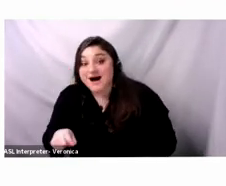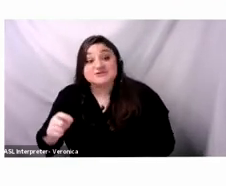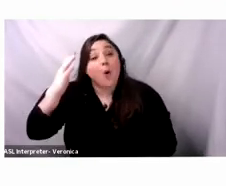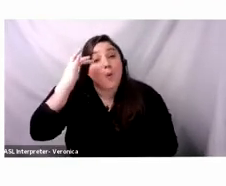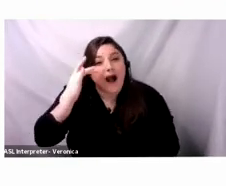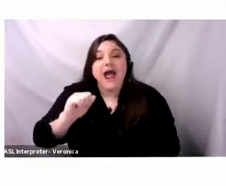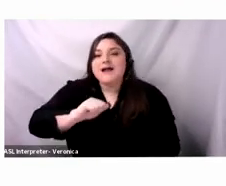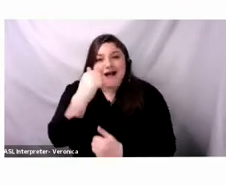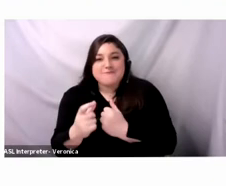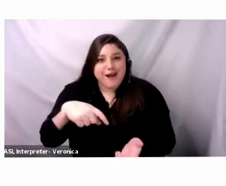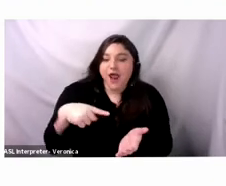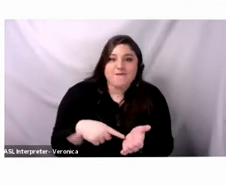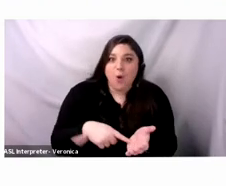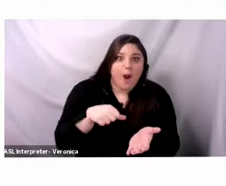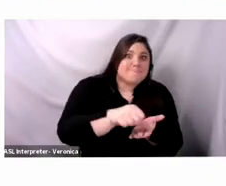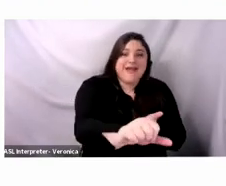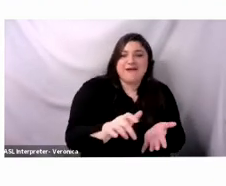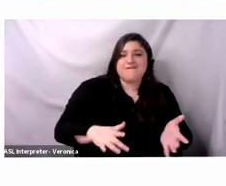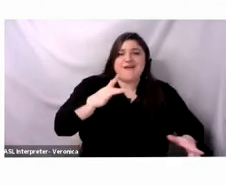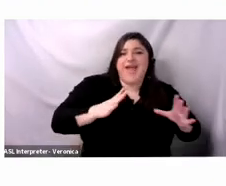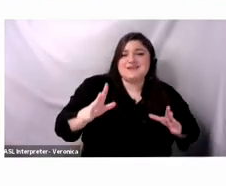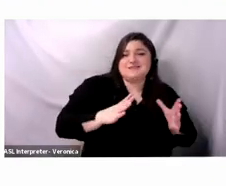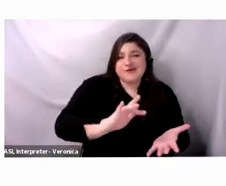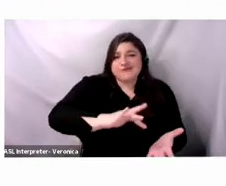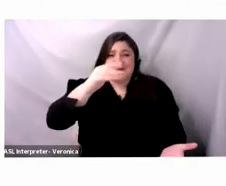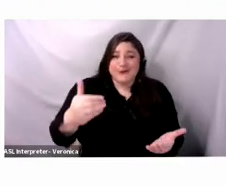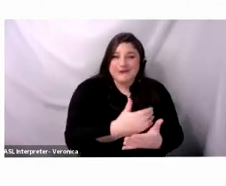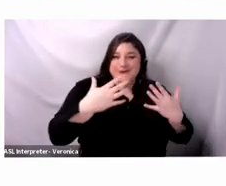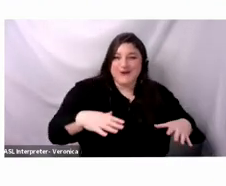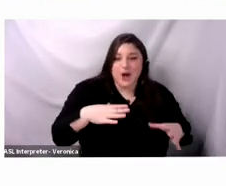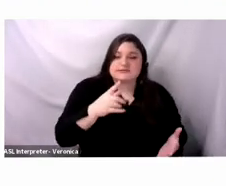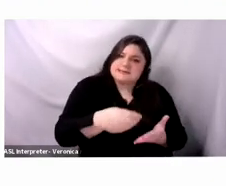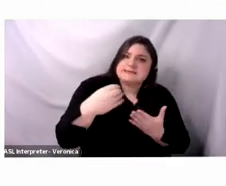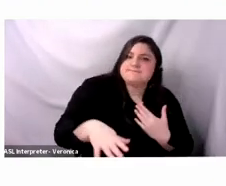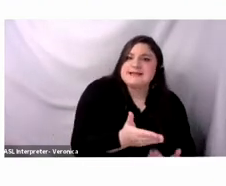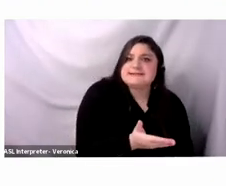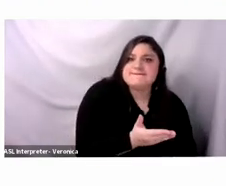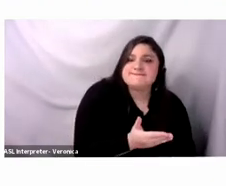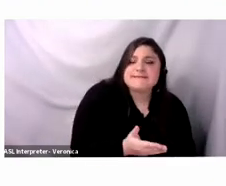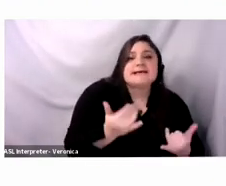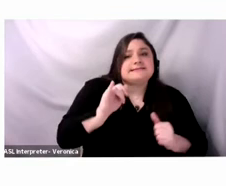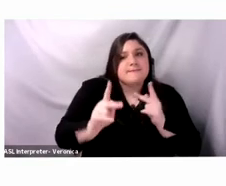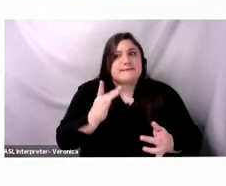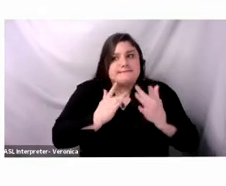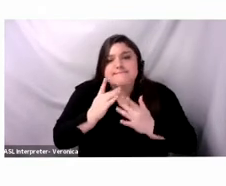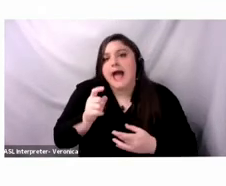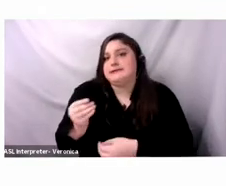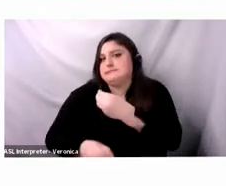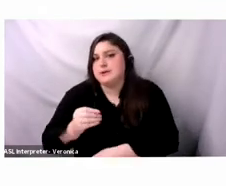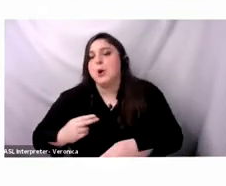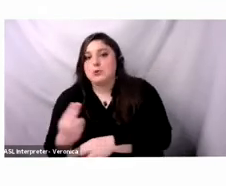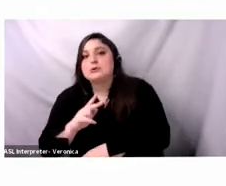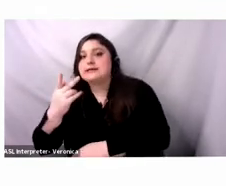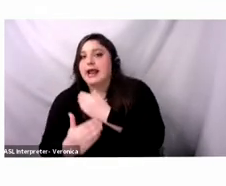class 2 weeks ago, Aja highlighted the triangle shirtwaist fire. I want to draw our attention to the fact that most garment workers at the